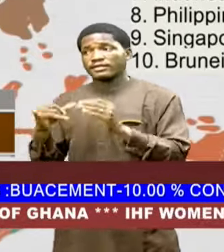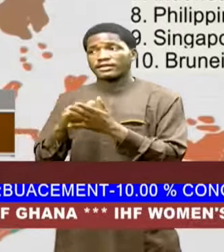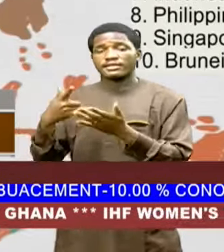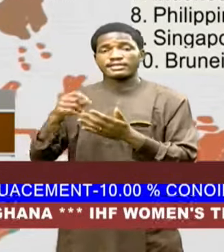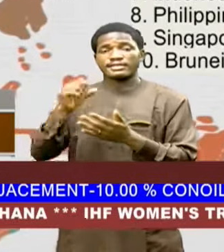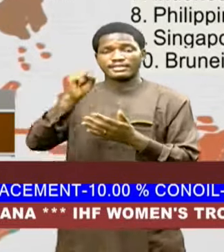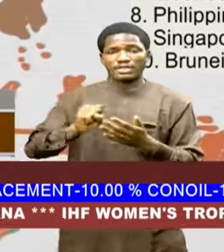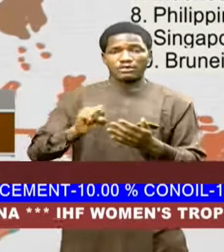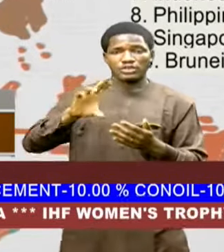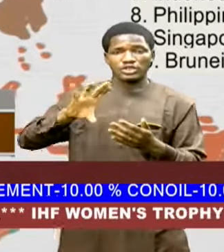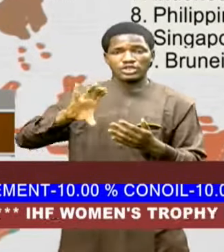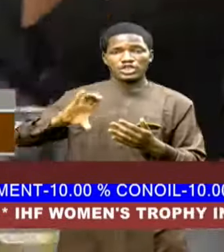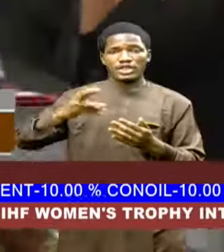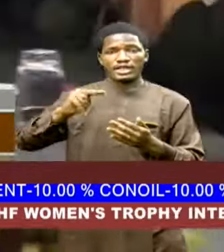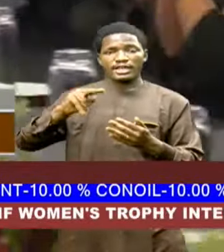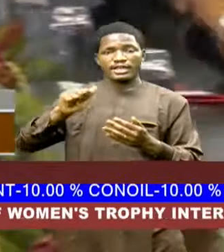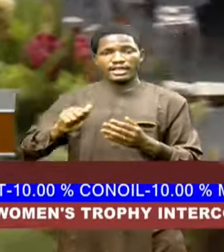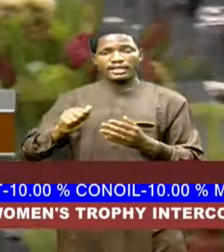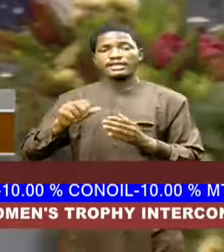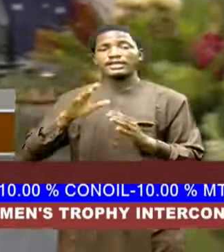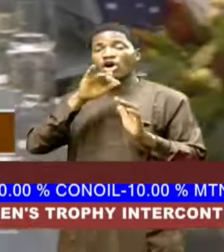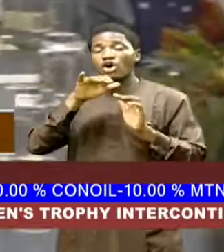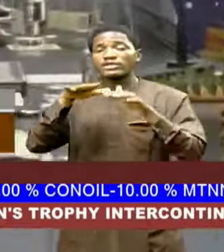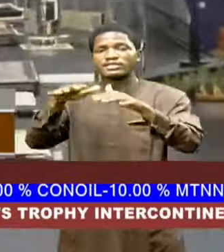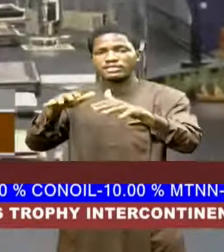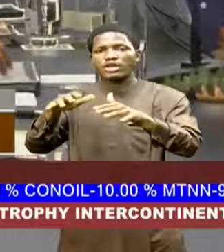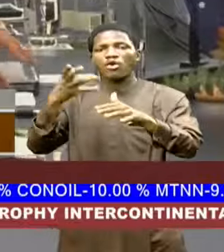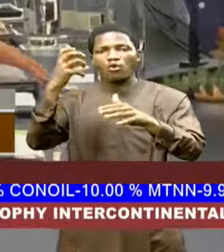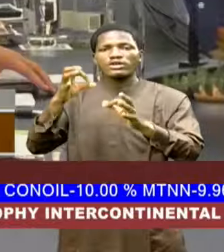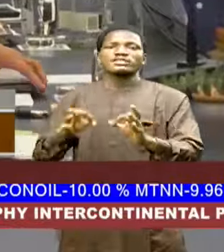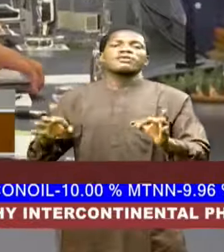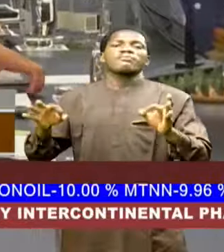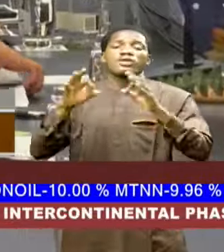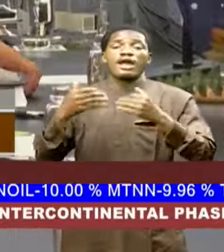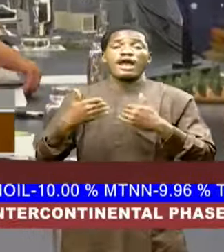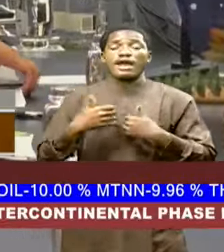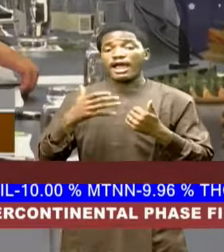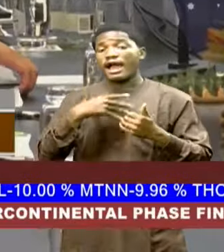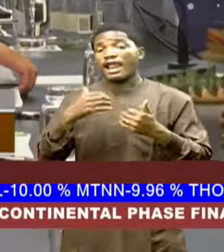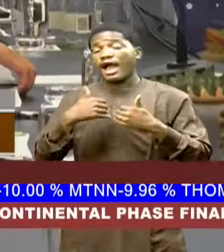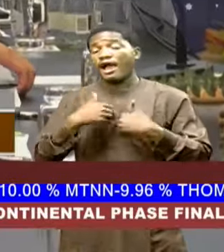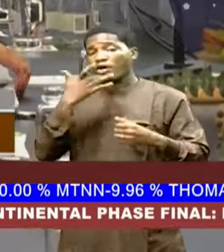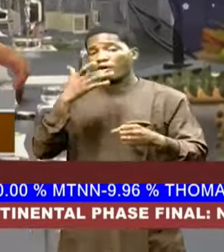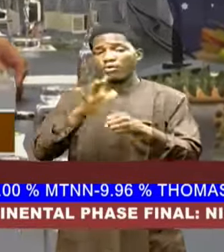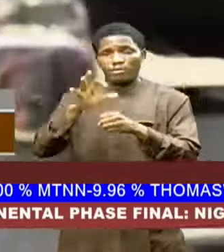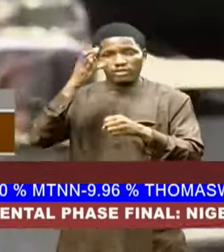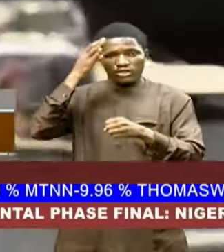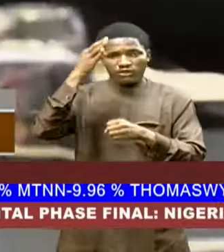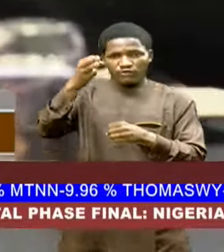strategic importance and had a promising future as long as nations in the region resolved to uphold